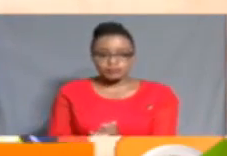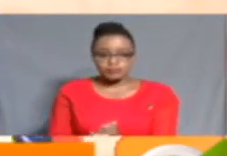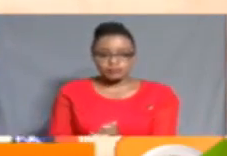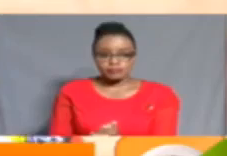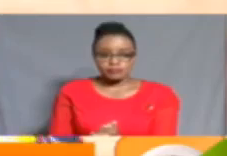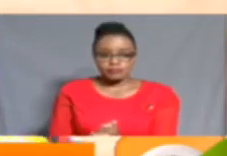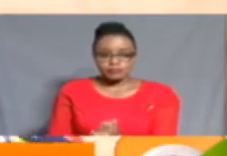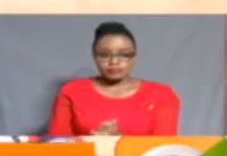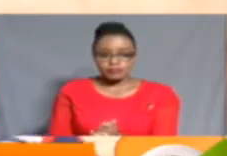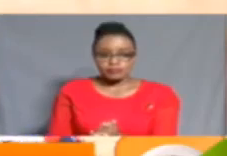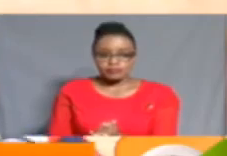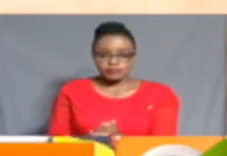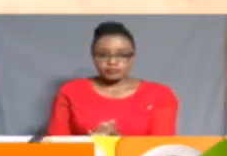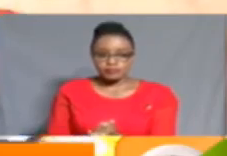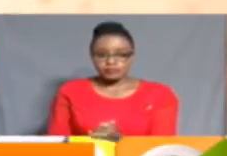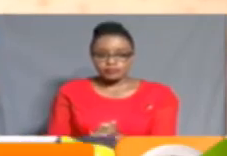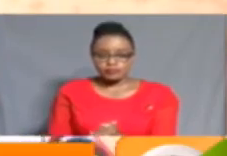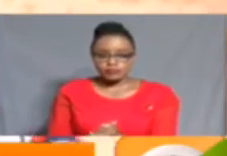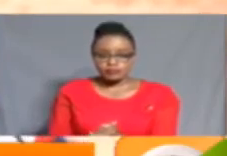Nguo.